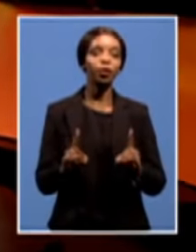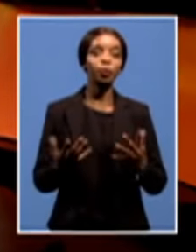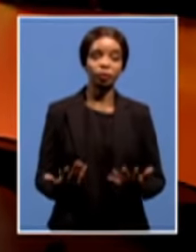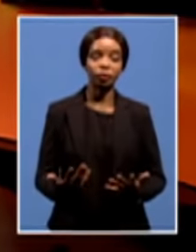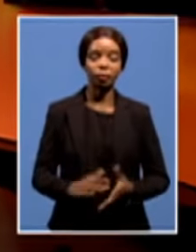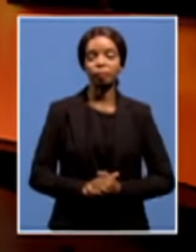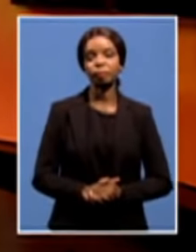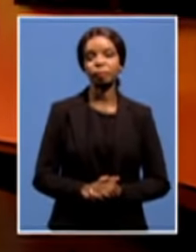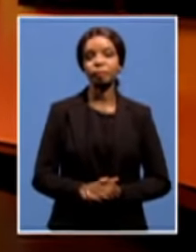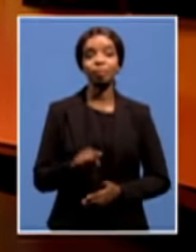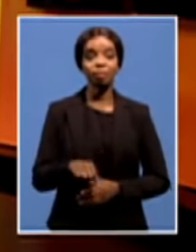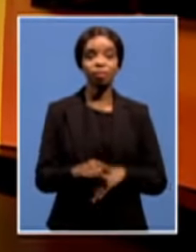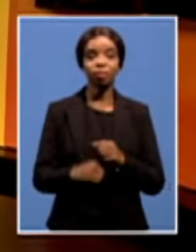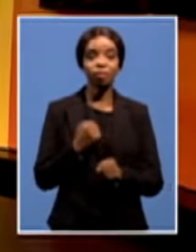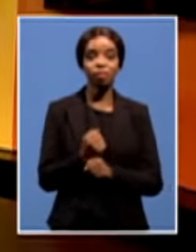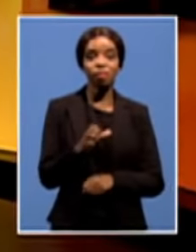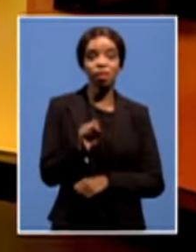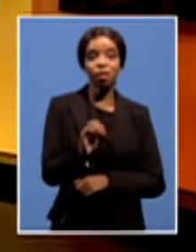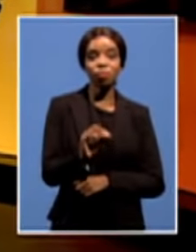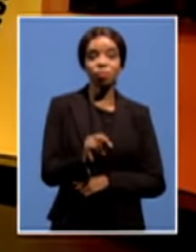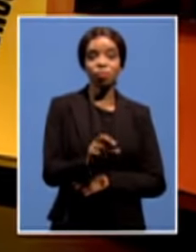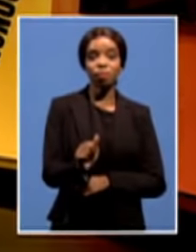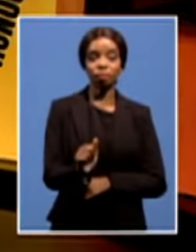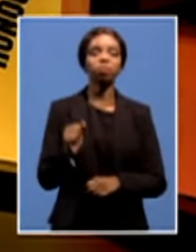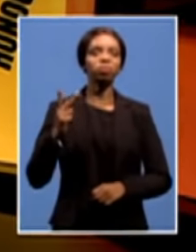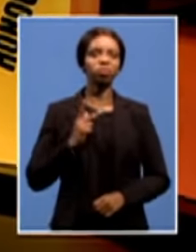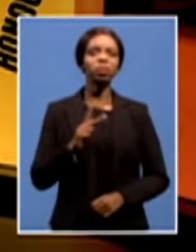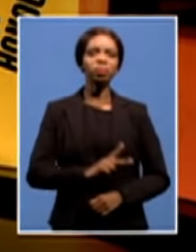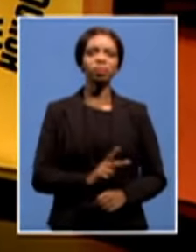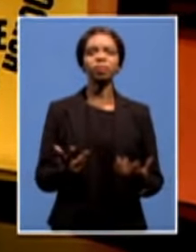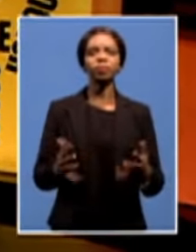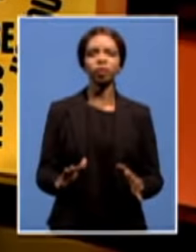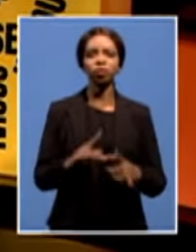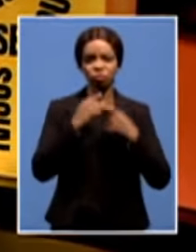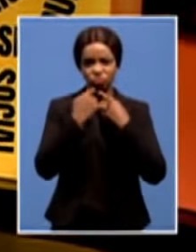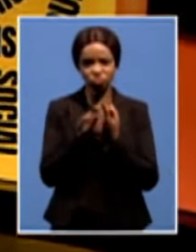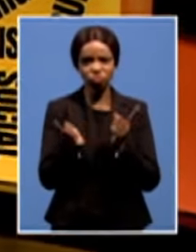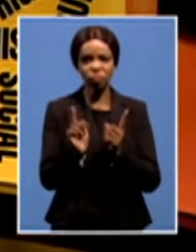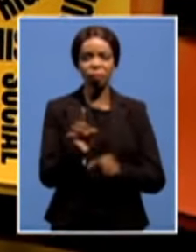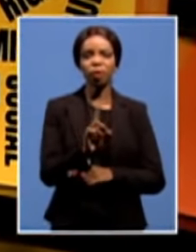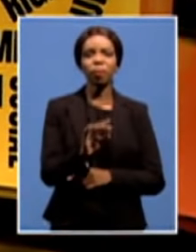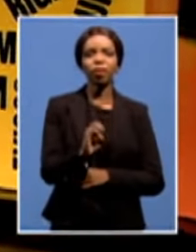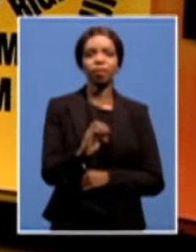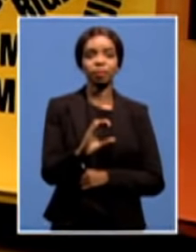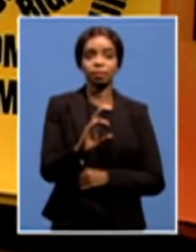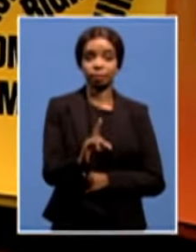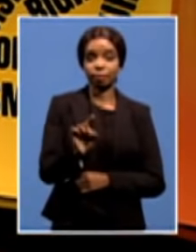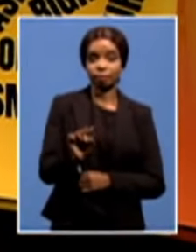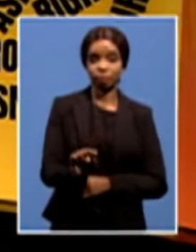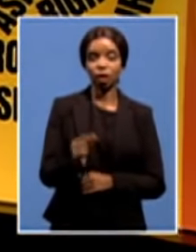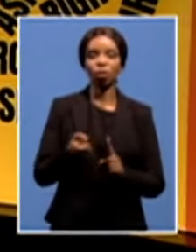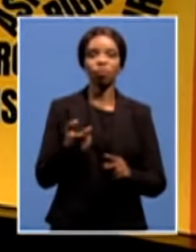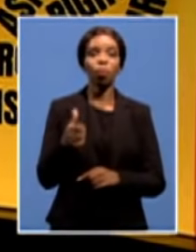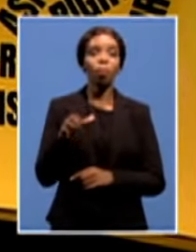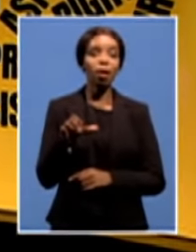year's State of the Nation address, the President announced that early childhood development would be moved from social development to the Department